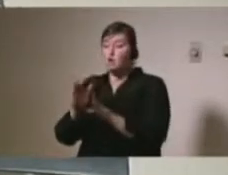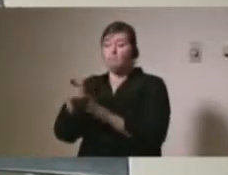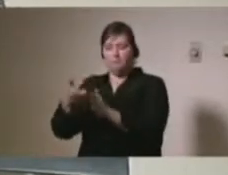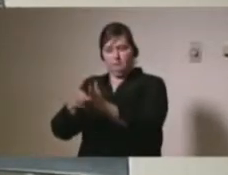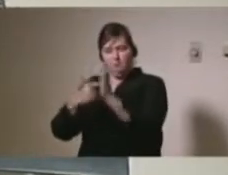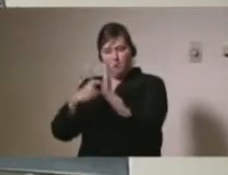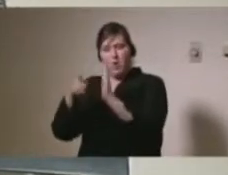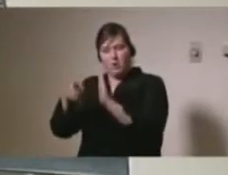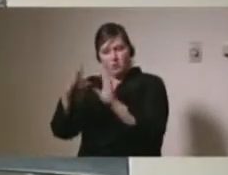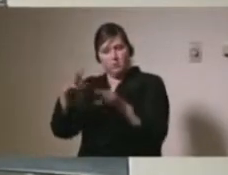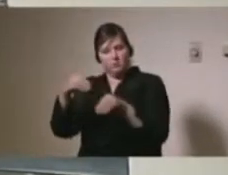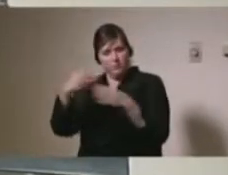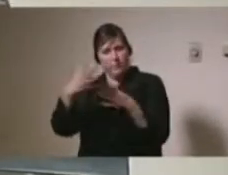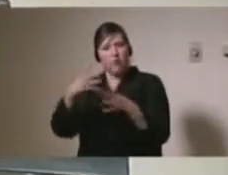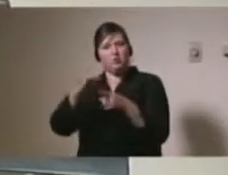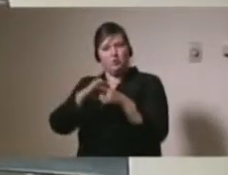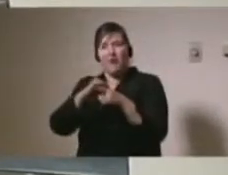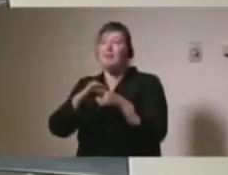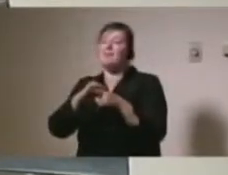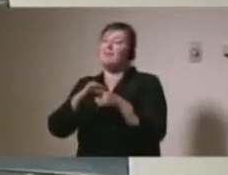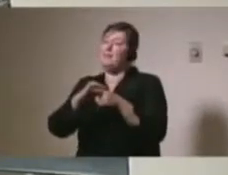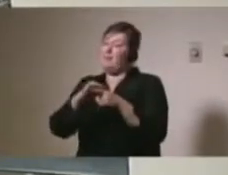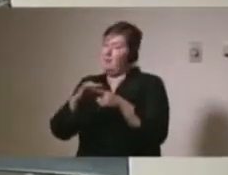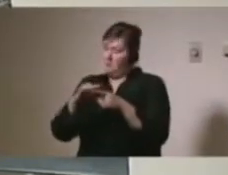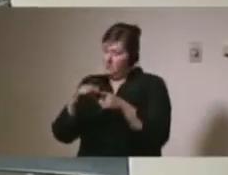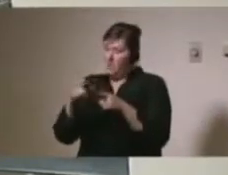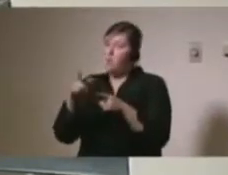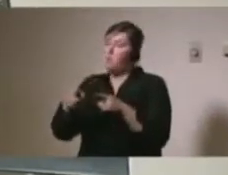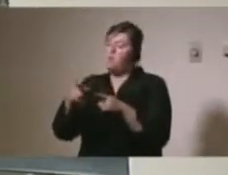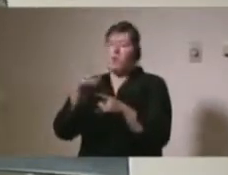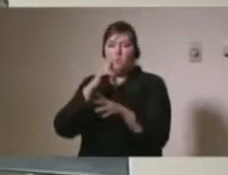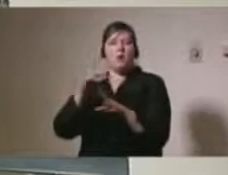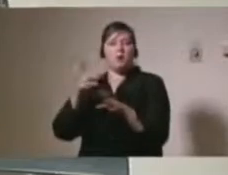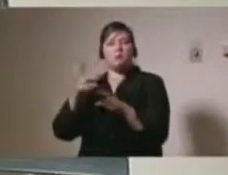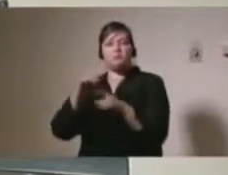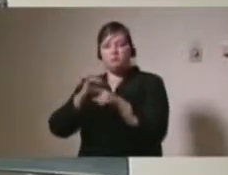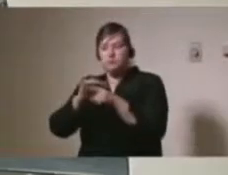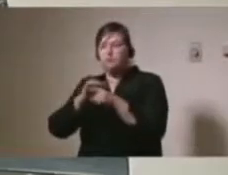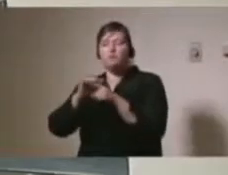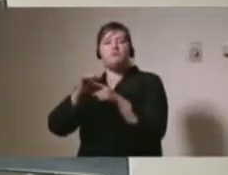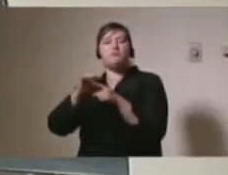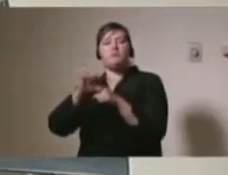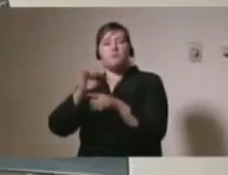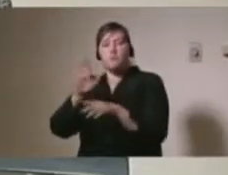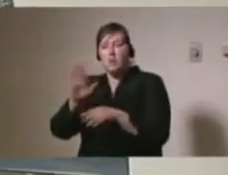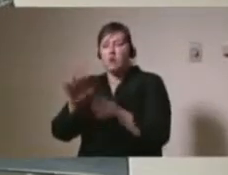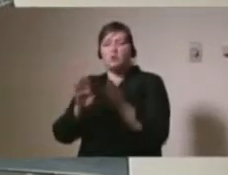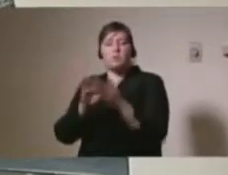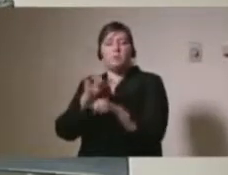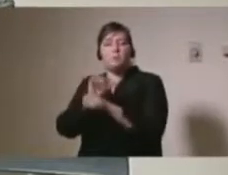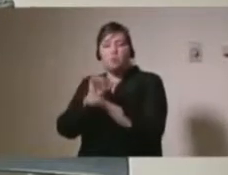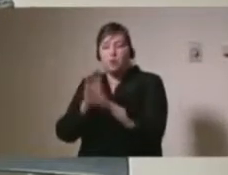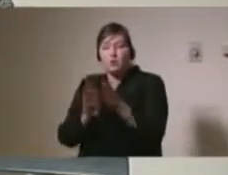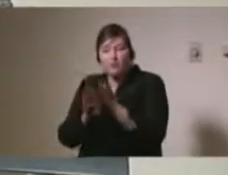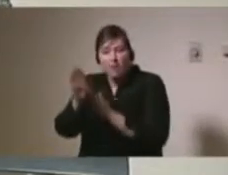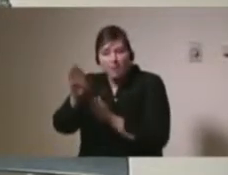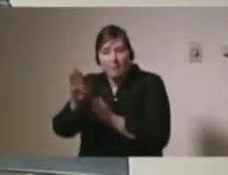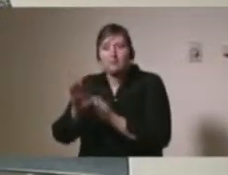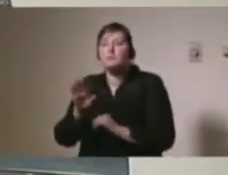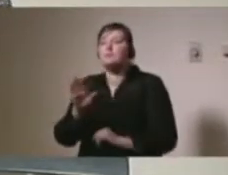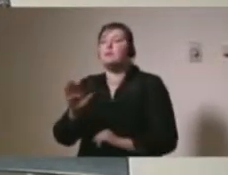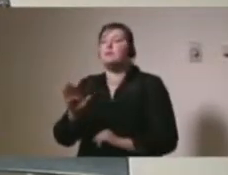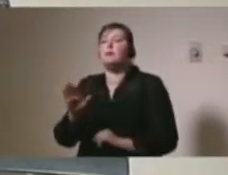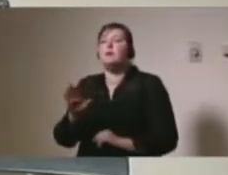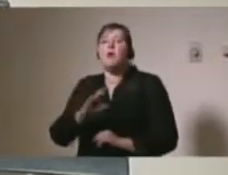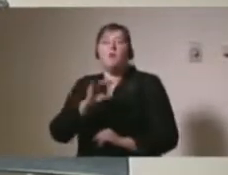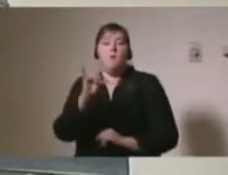he'd be accompanied for training, for the career development. And I'd also like to